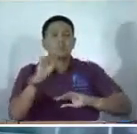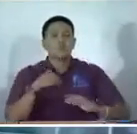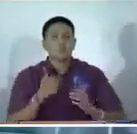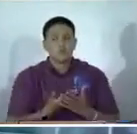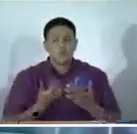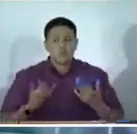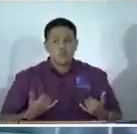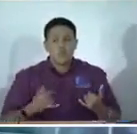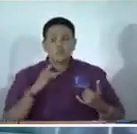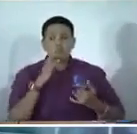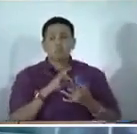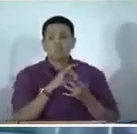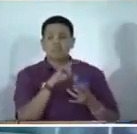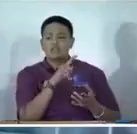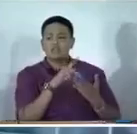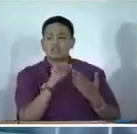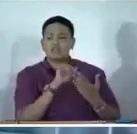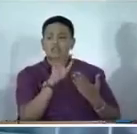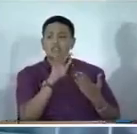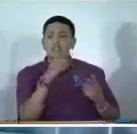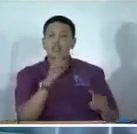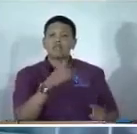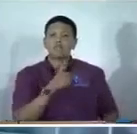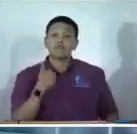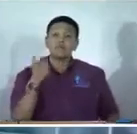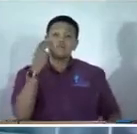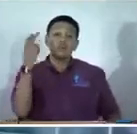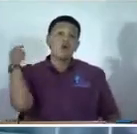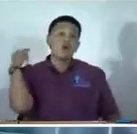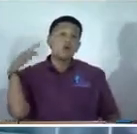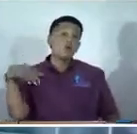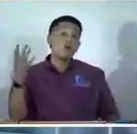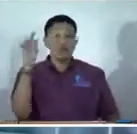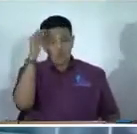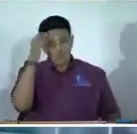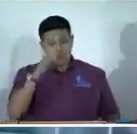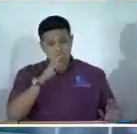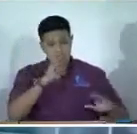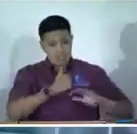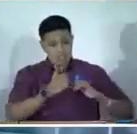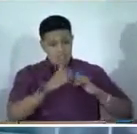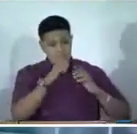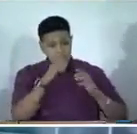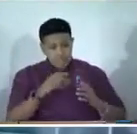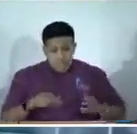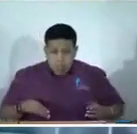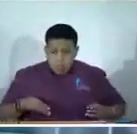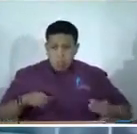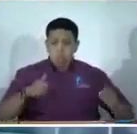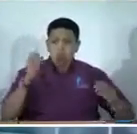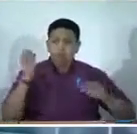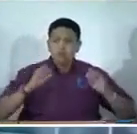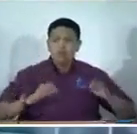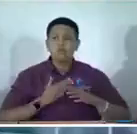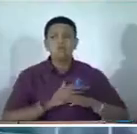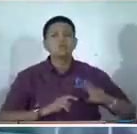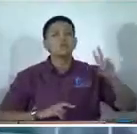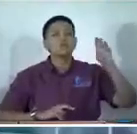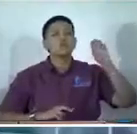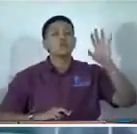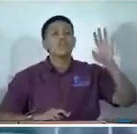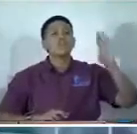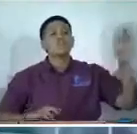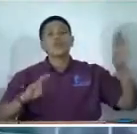it relates to that project. Members will recall that the government committed a significant capital expenditure of between 205 million